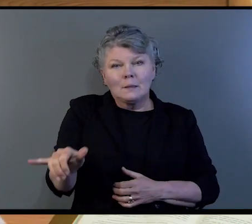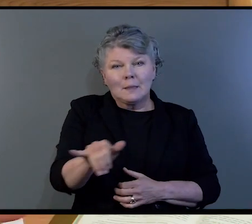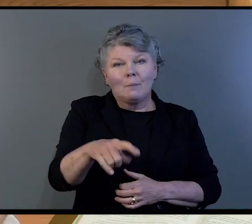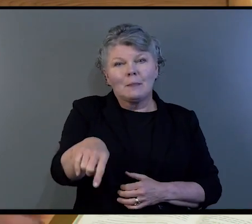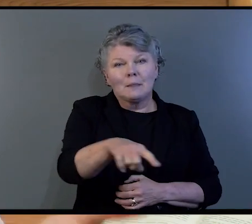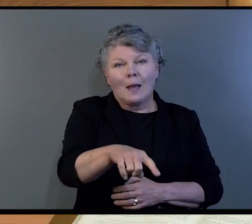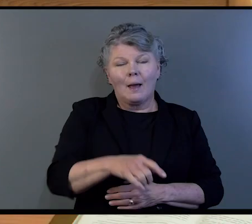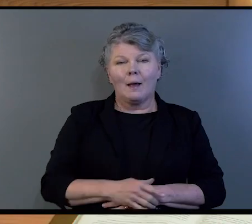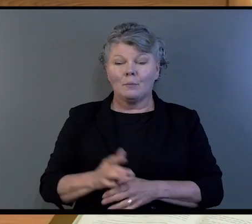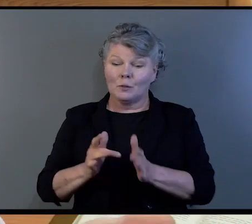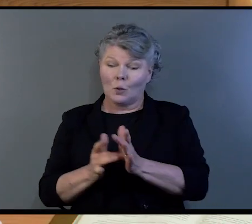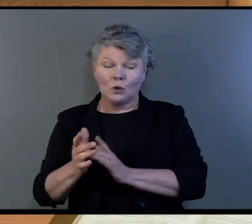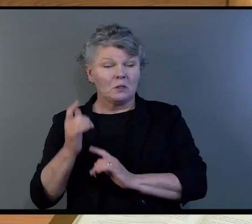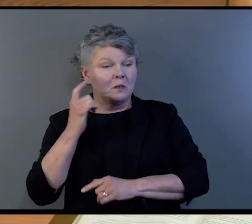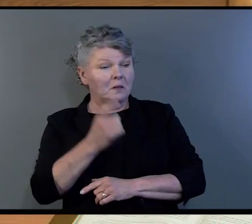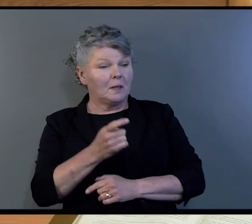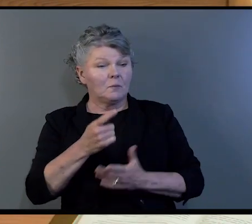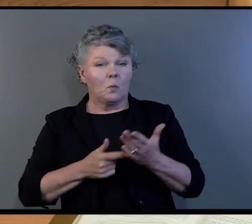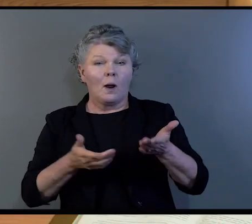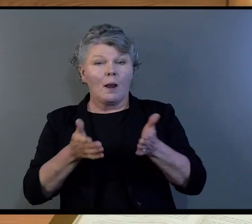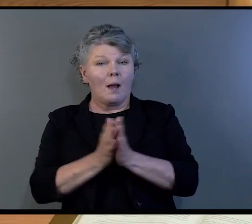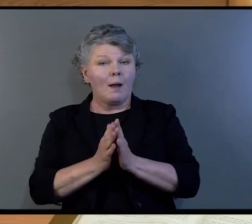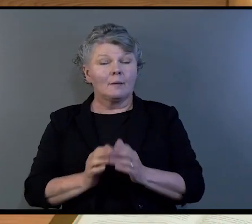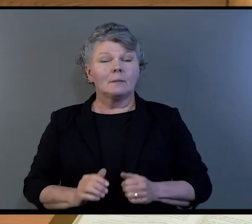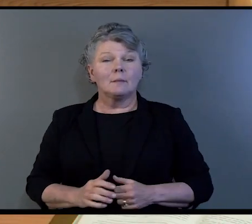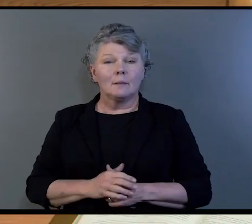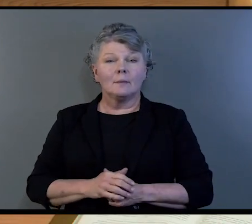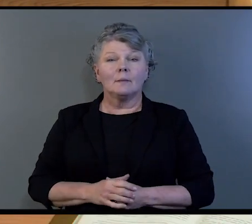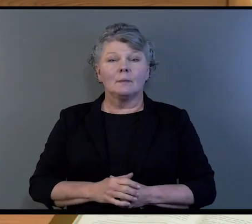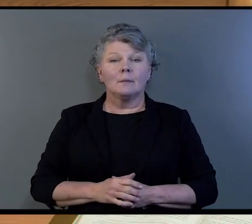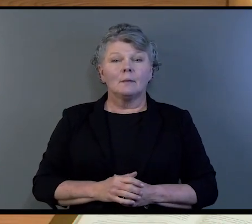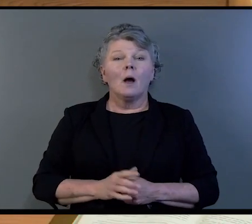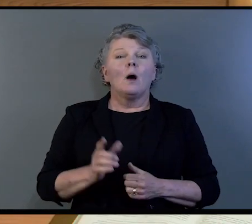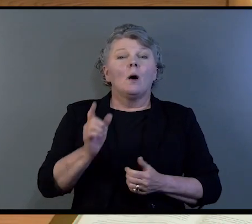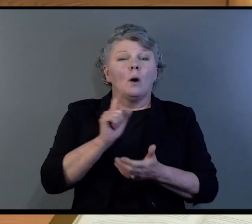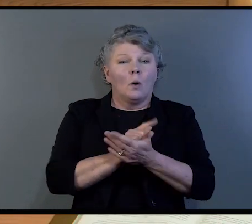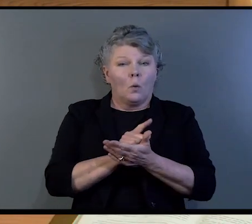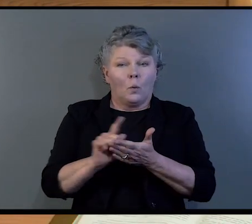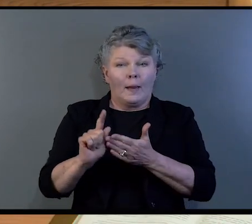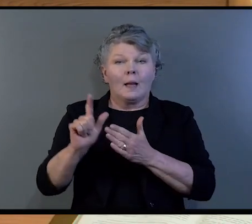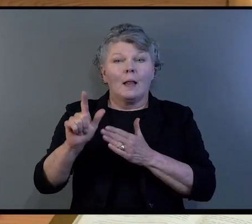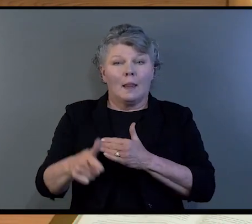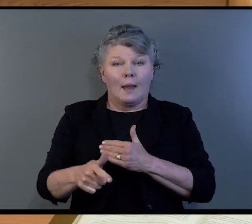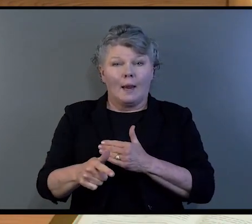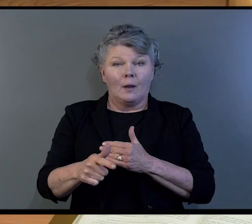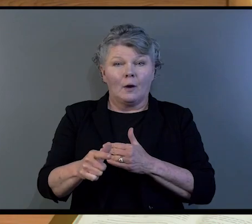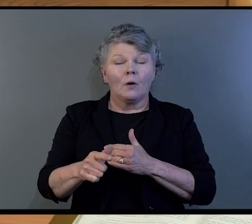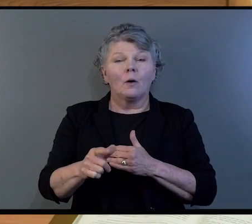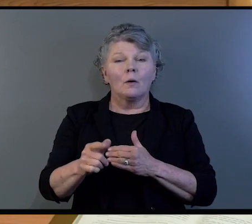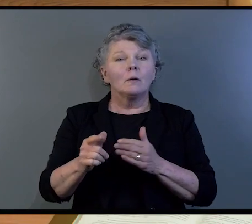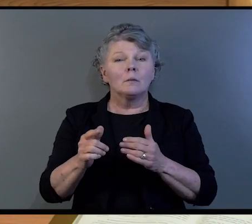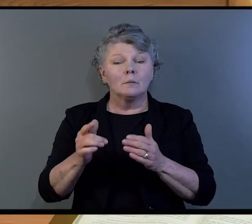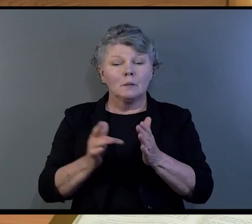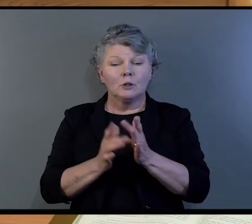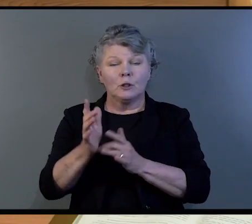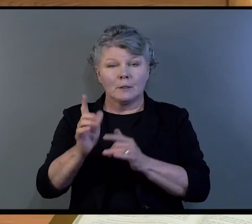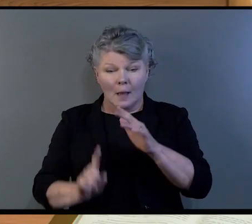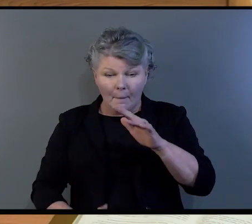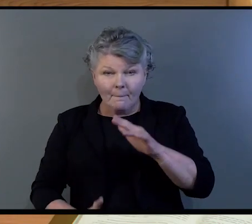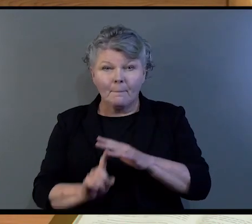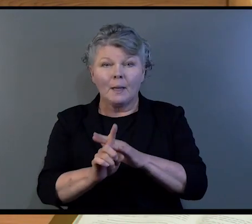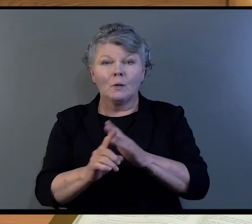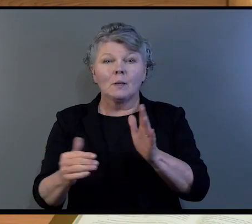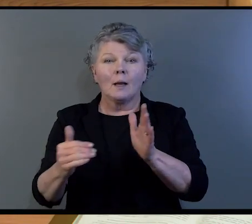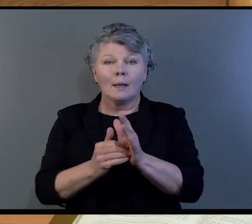so Jesus gives him what he asked for. A week later, he appears to all the disciples, including Thomas,